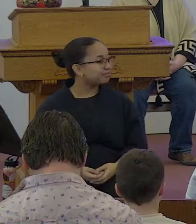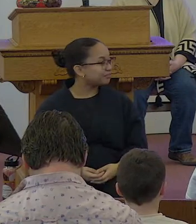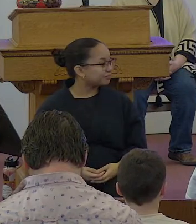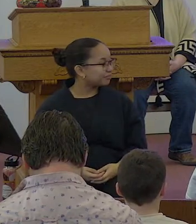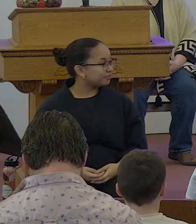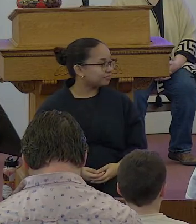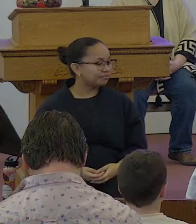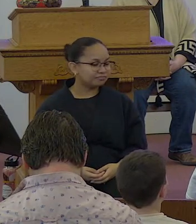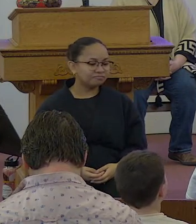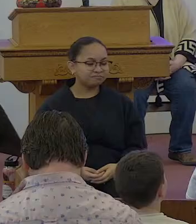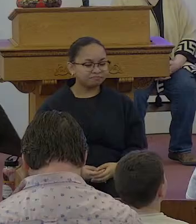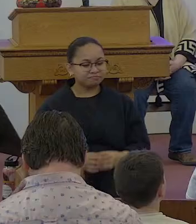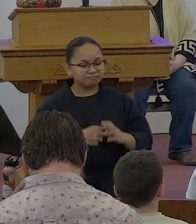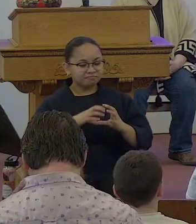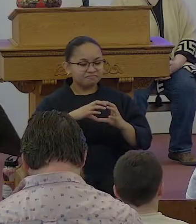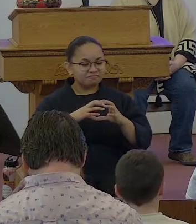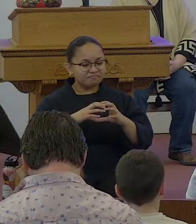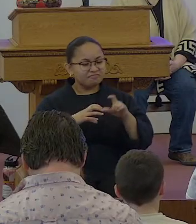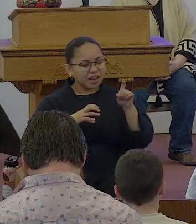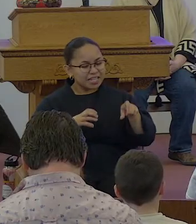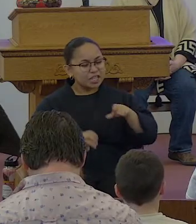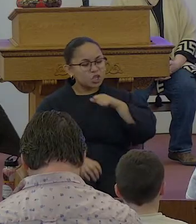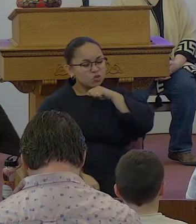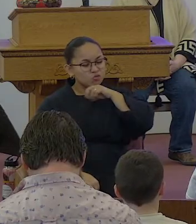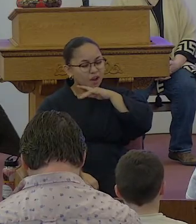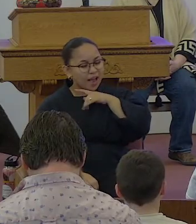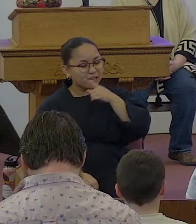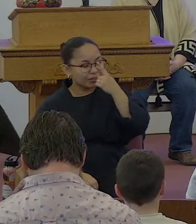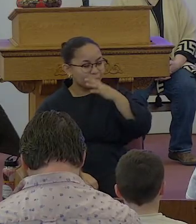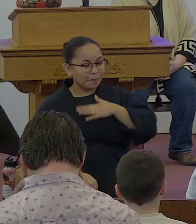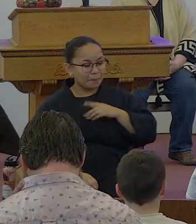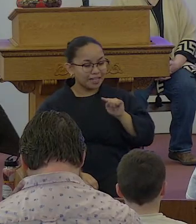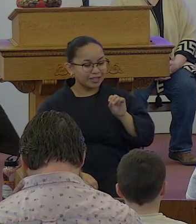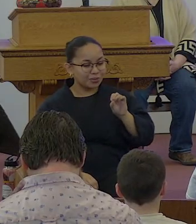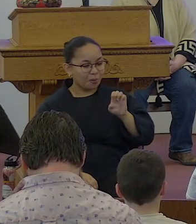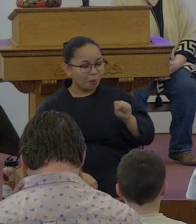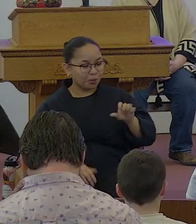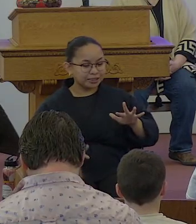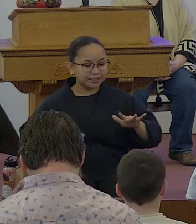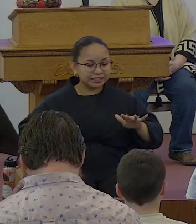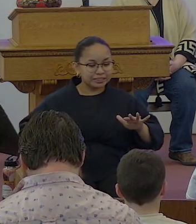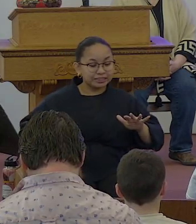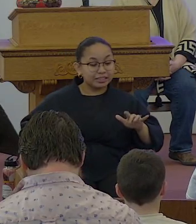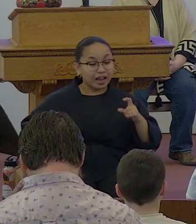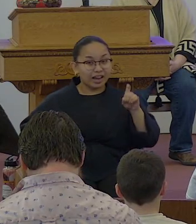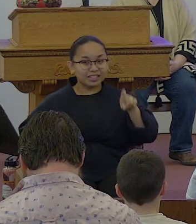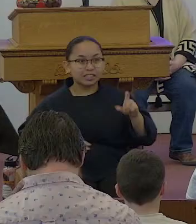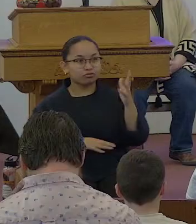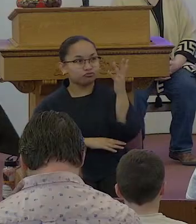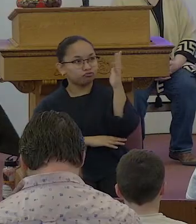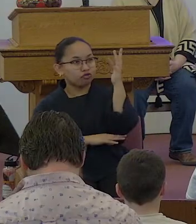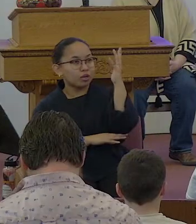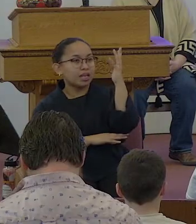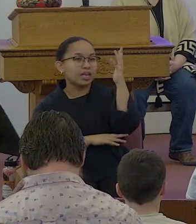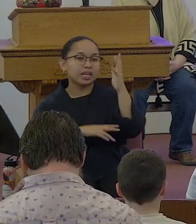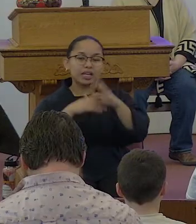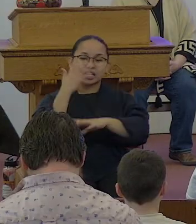Need some grass to wiggle my toes in, said Big Mama. Some big old shade trees for hanging a